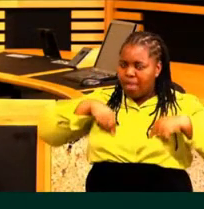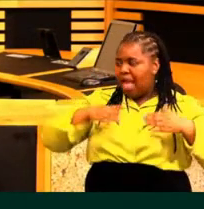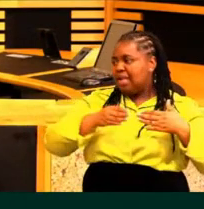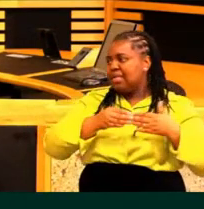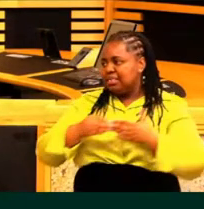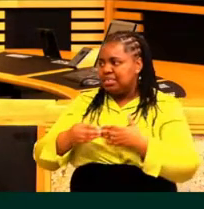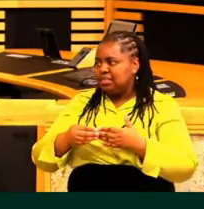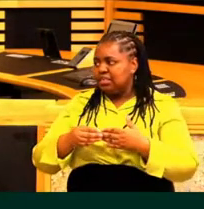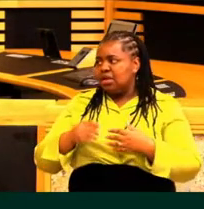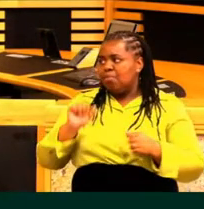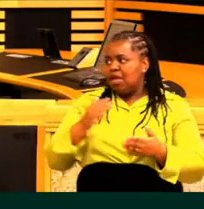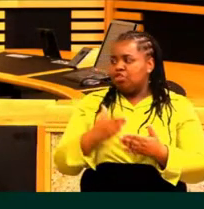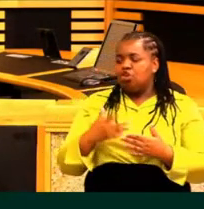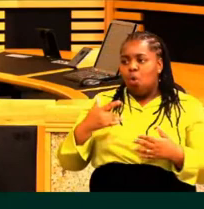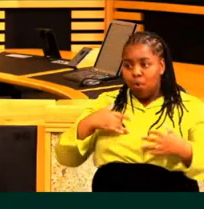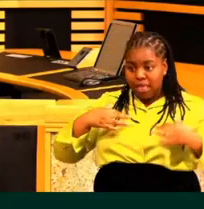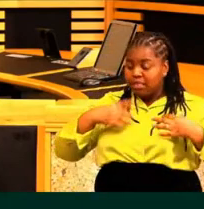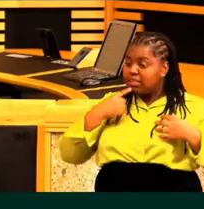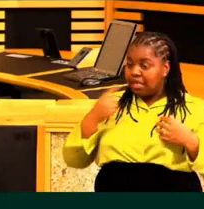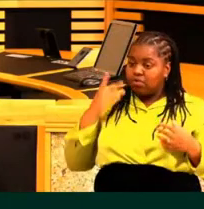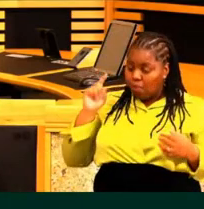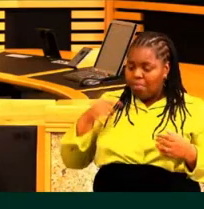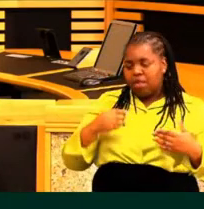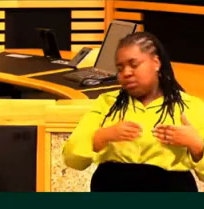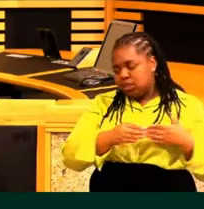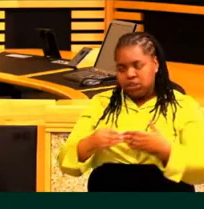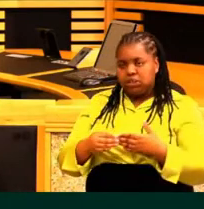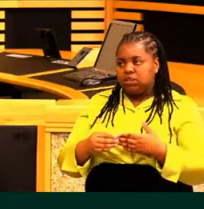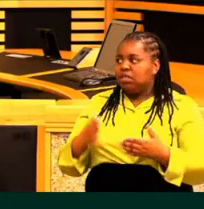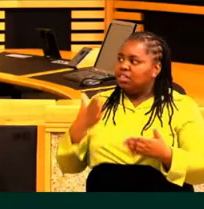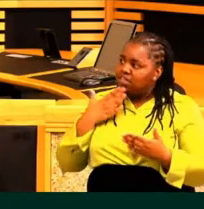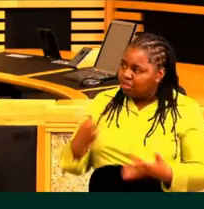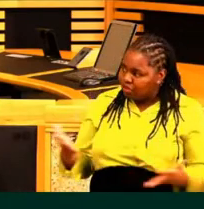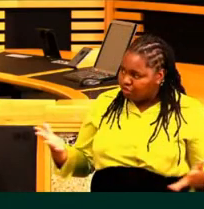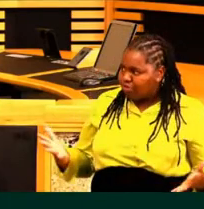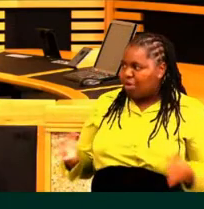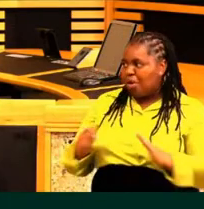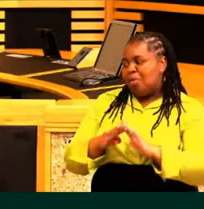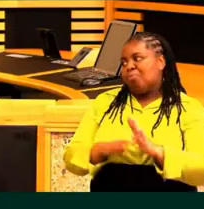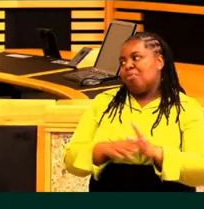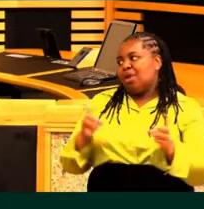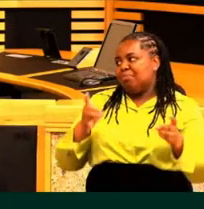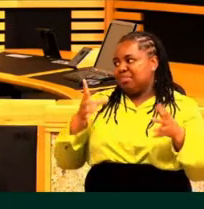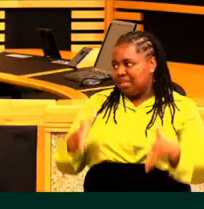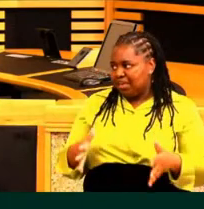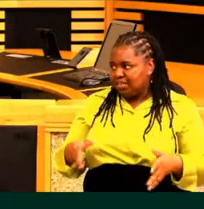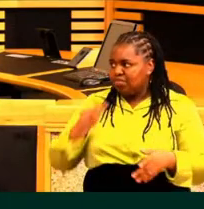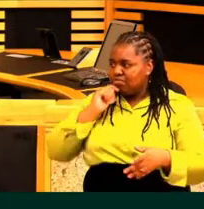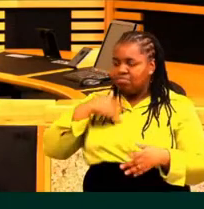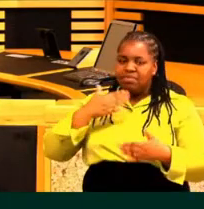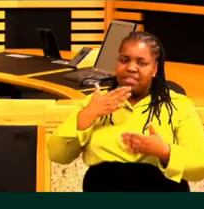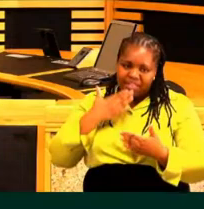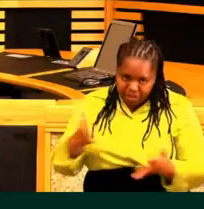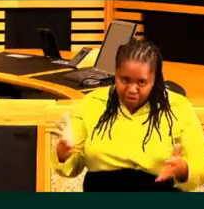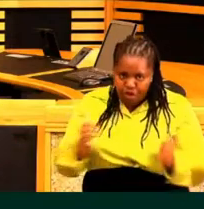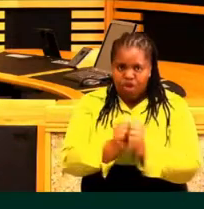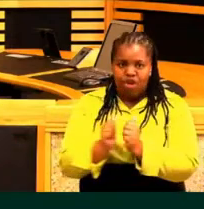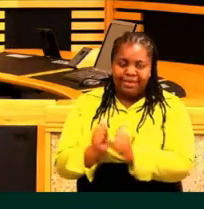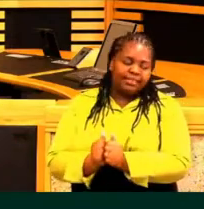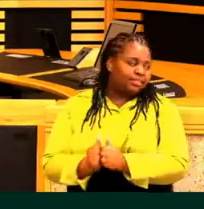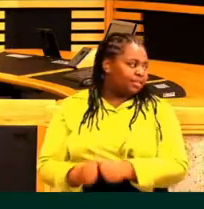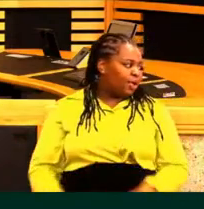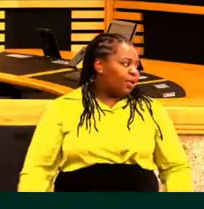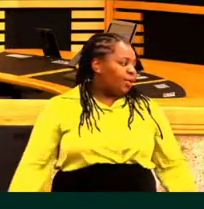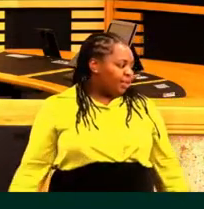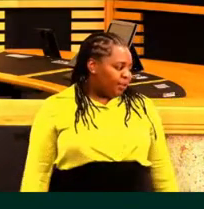we Avail ourselves to lead we have to lead thank you so much program director I really thank you colleagues for listening